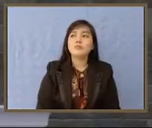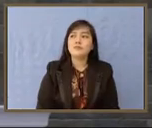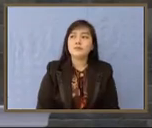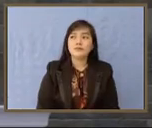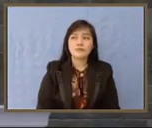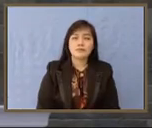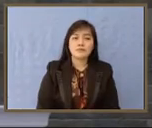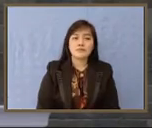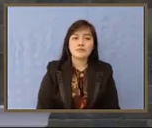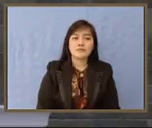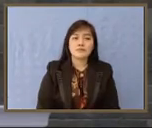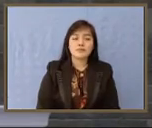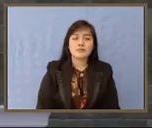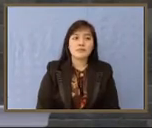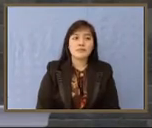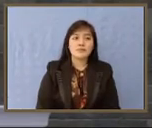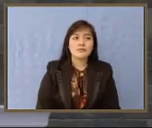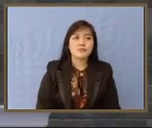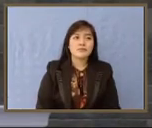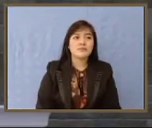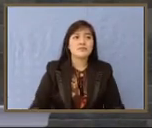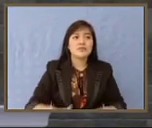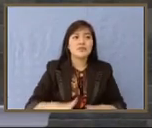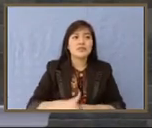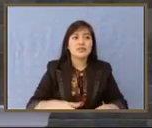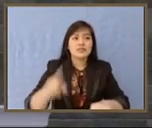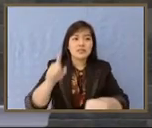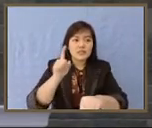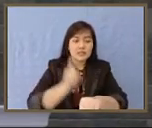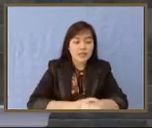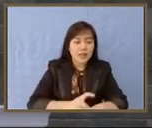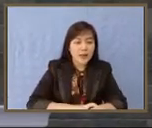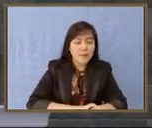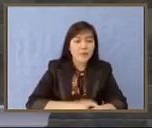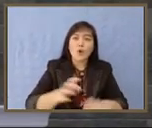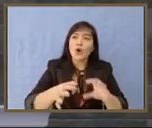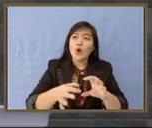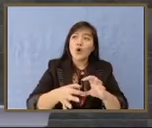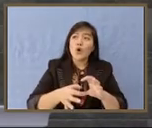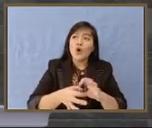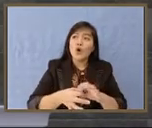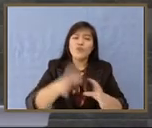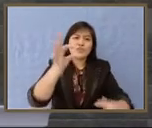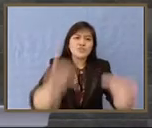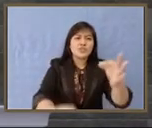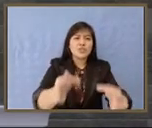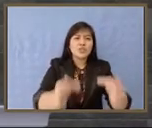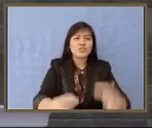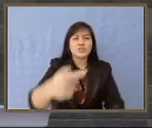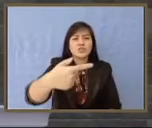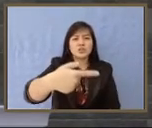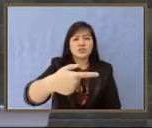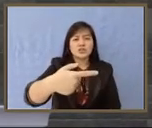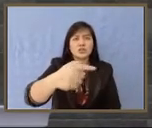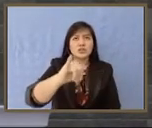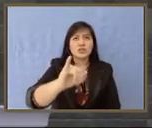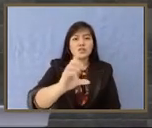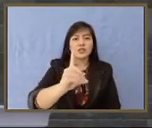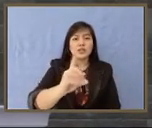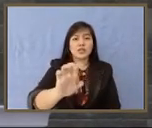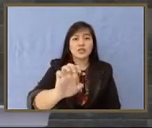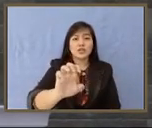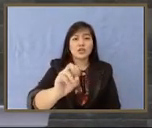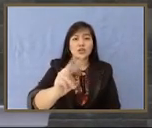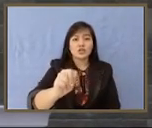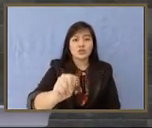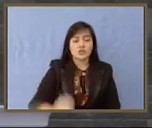the time of judges, ay sa kapanahunan ng pagiging judge ni Gideon. Alright? So during the judgeship